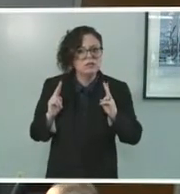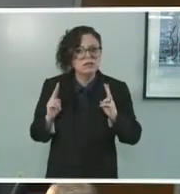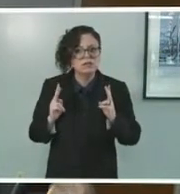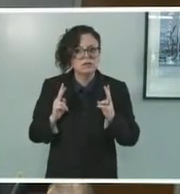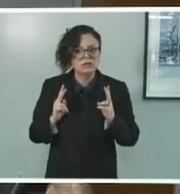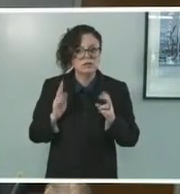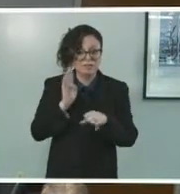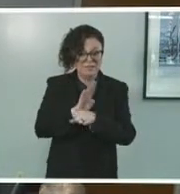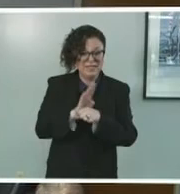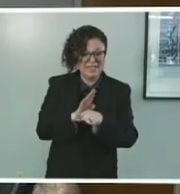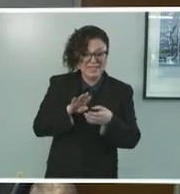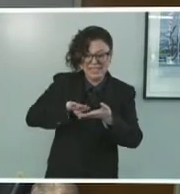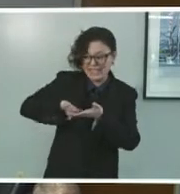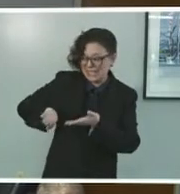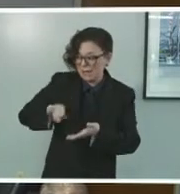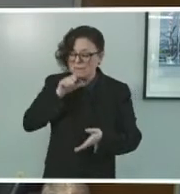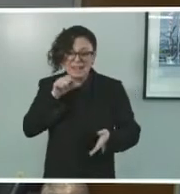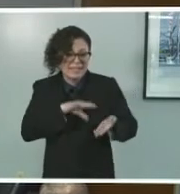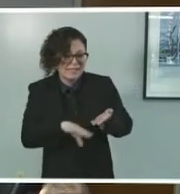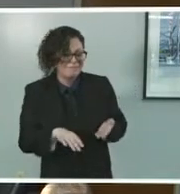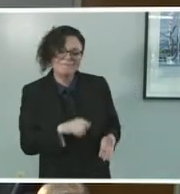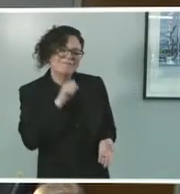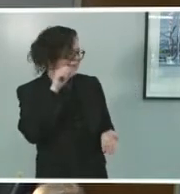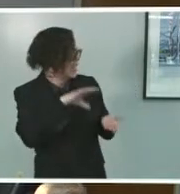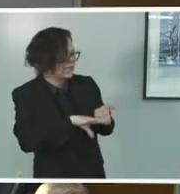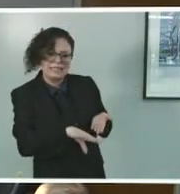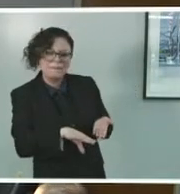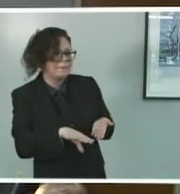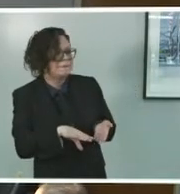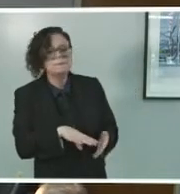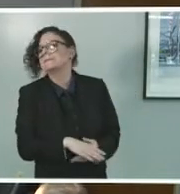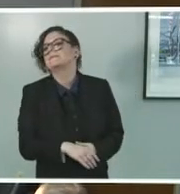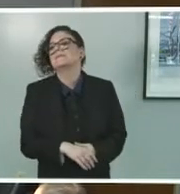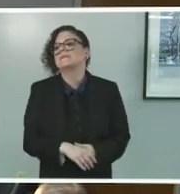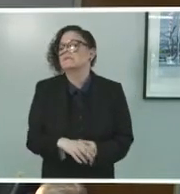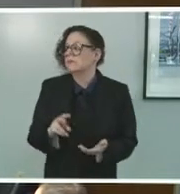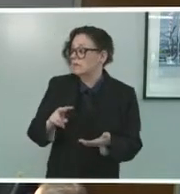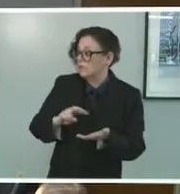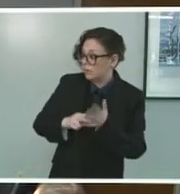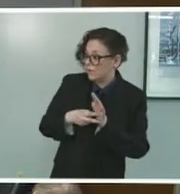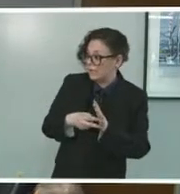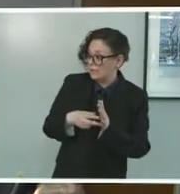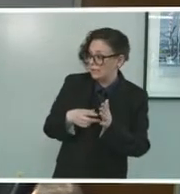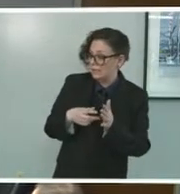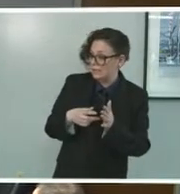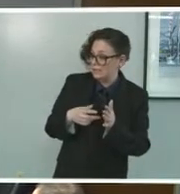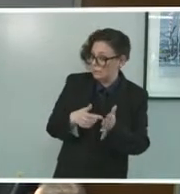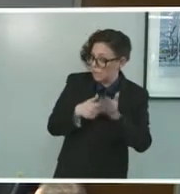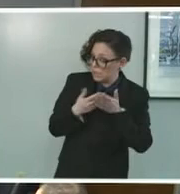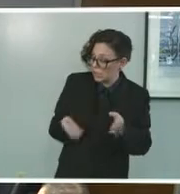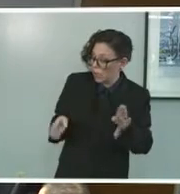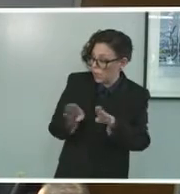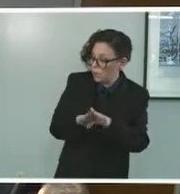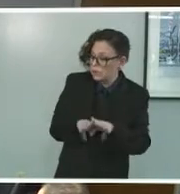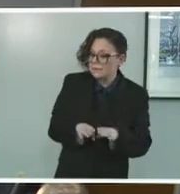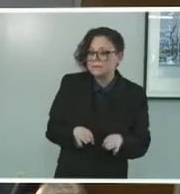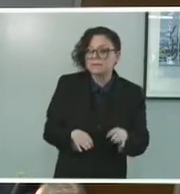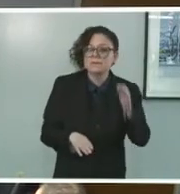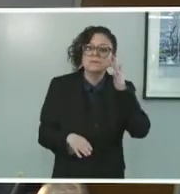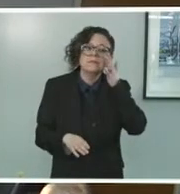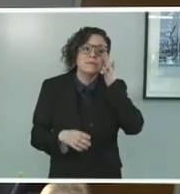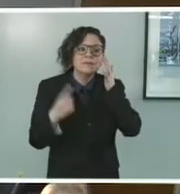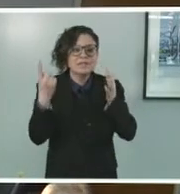Are they exempted or not exempted? Not exempted. Not exempted, meaning they must close now. Somebody joked earlier